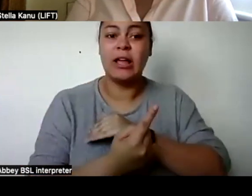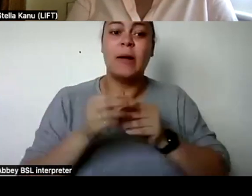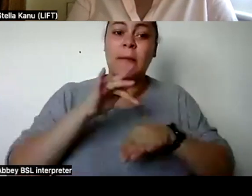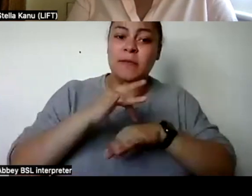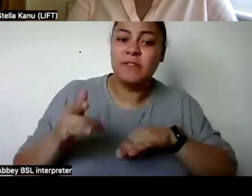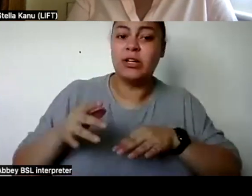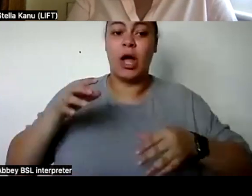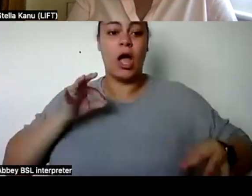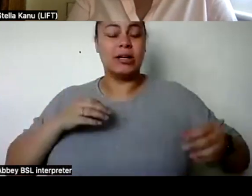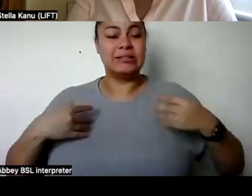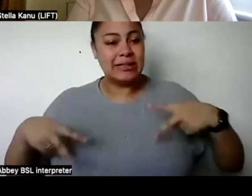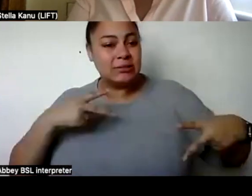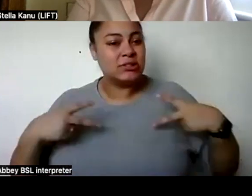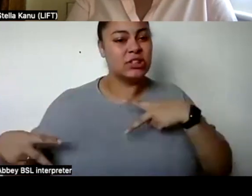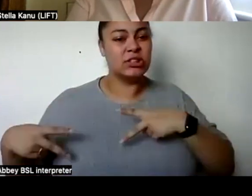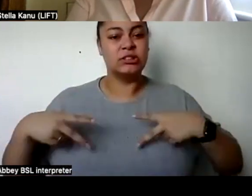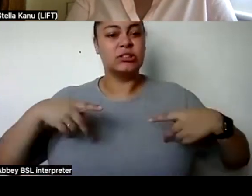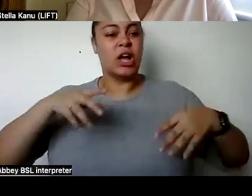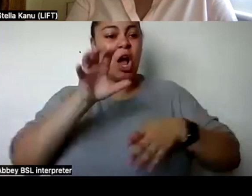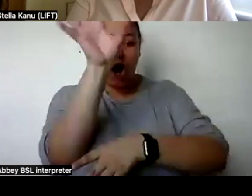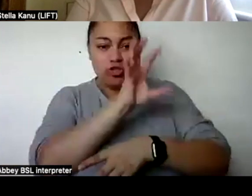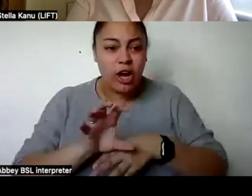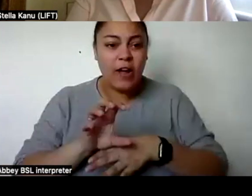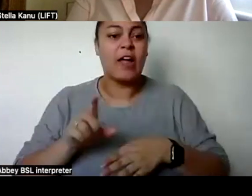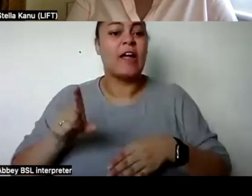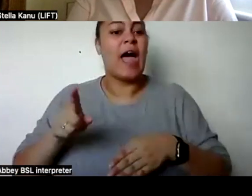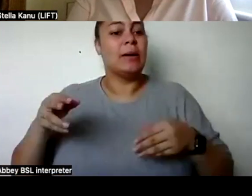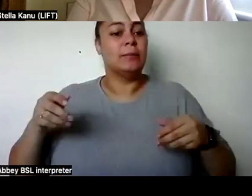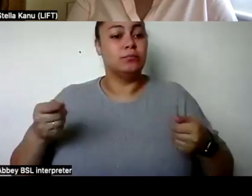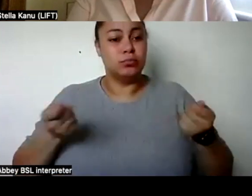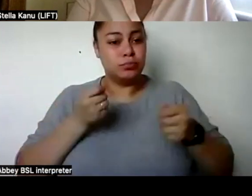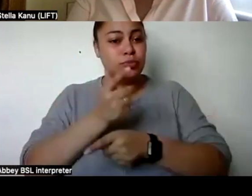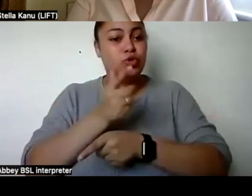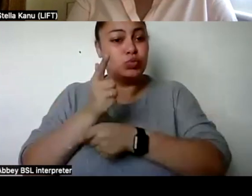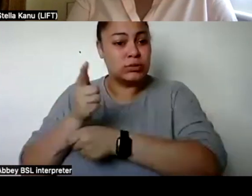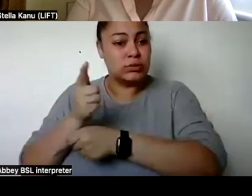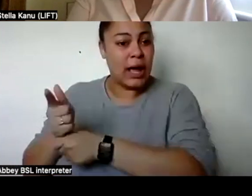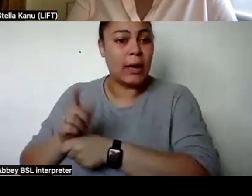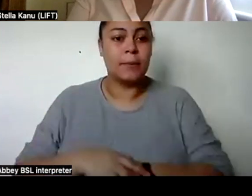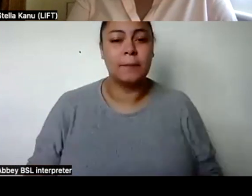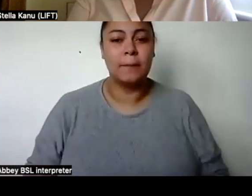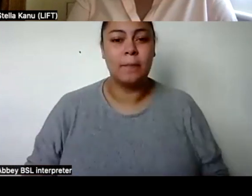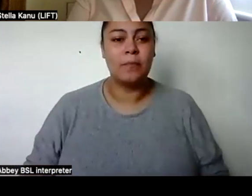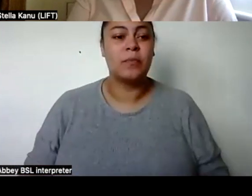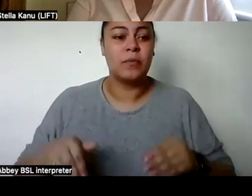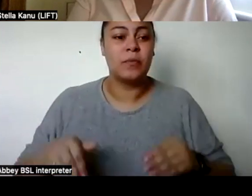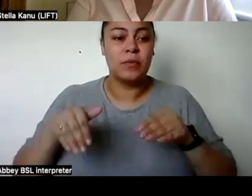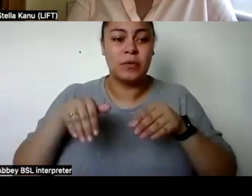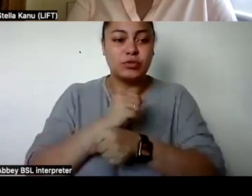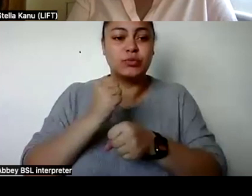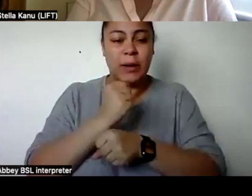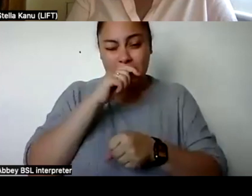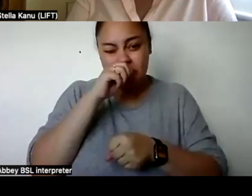professional choreographers, dancers and producers. Part of the programme included